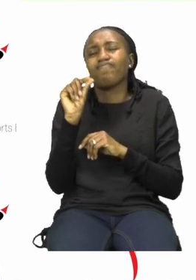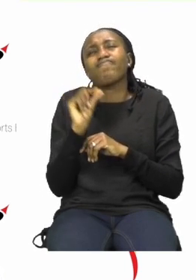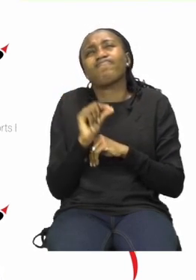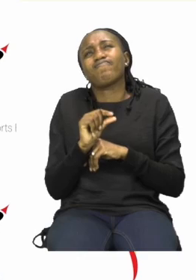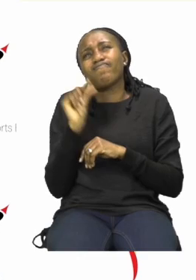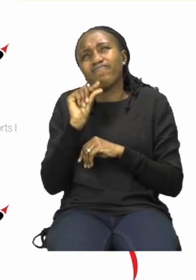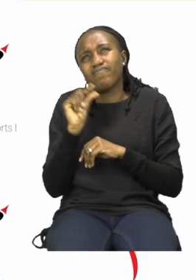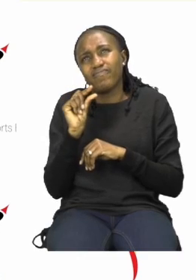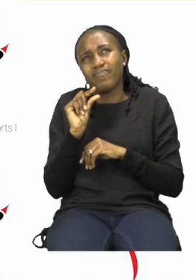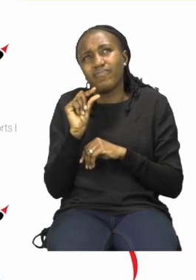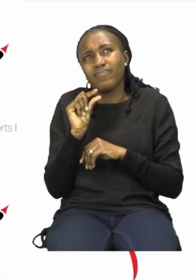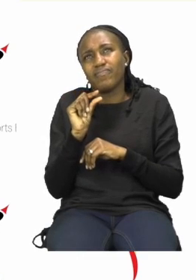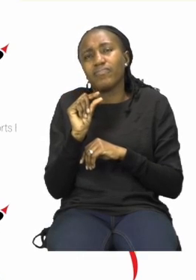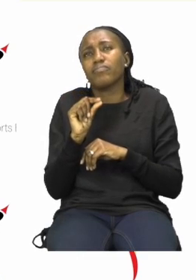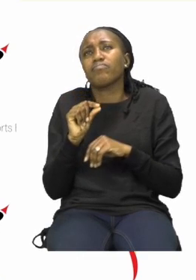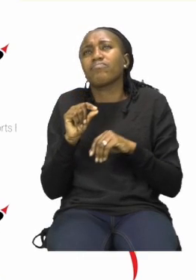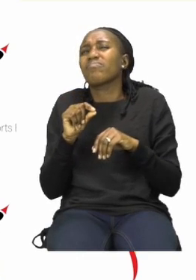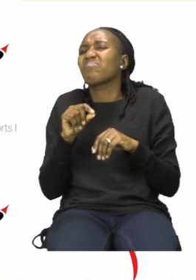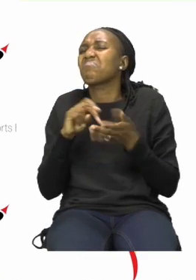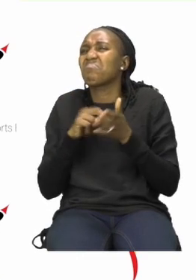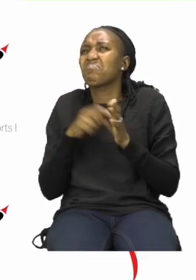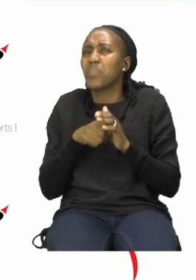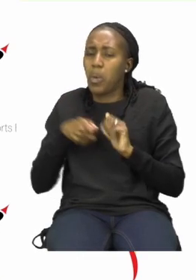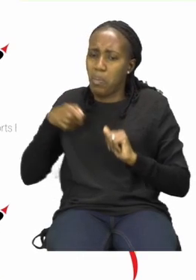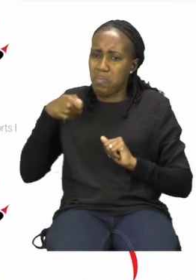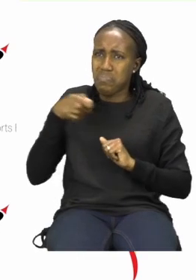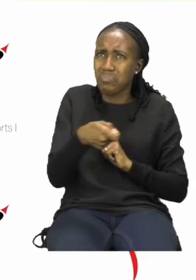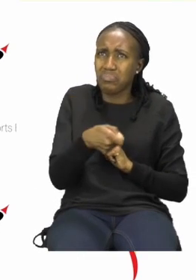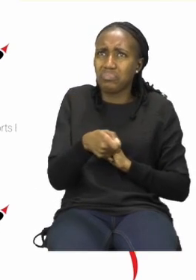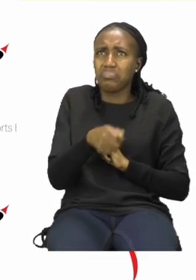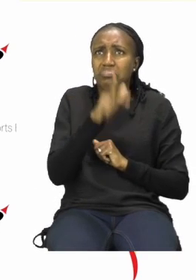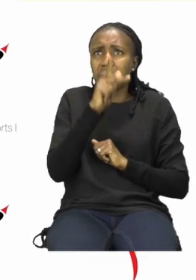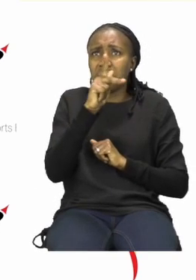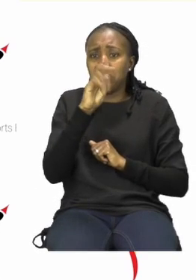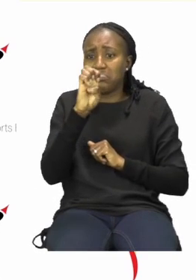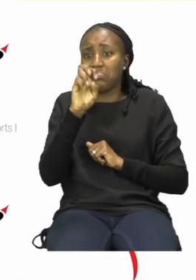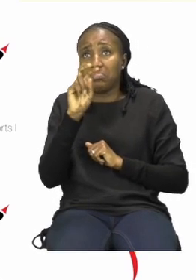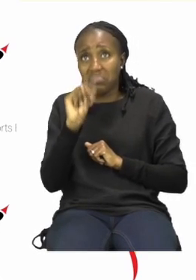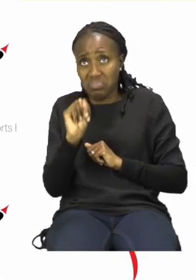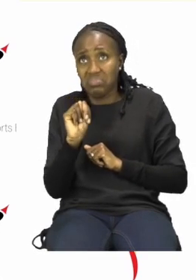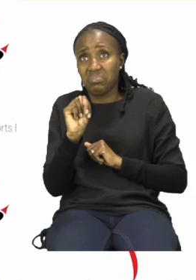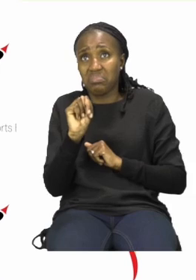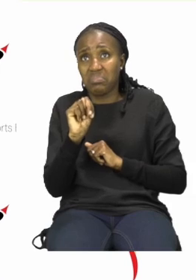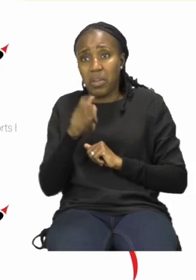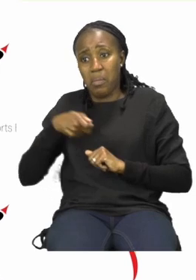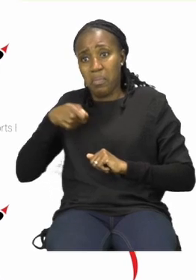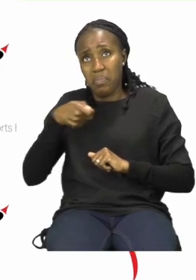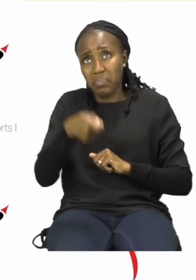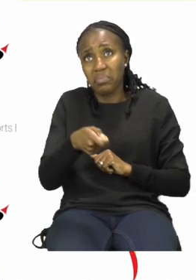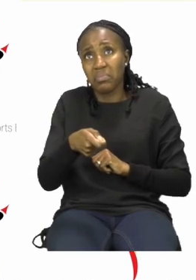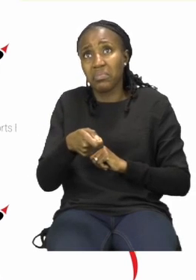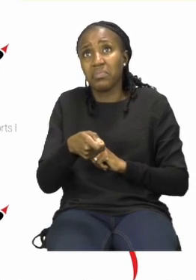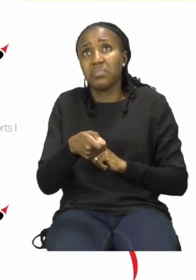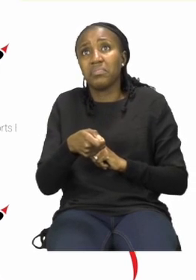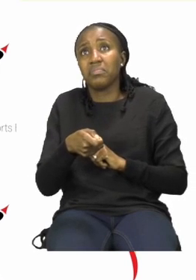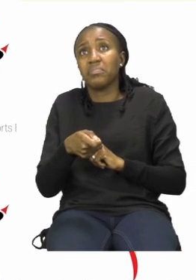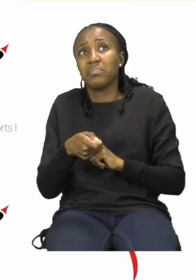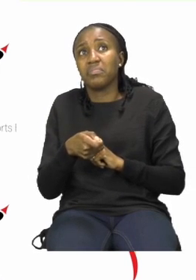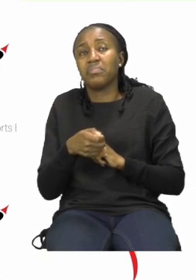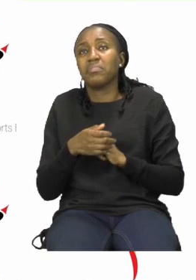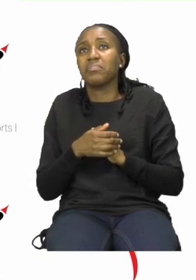Ken means sword in Japanese, and do is the way of, so the way of the sword. So you have